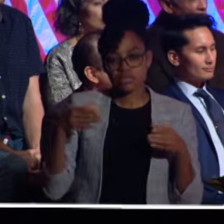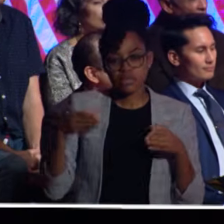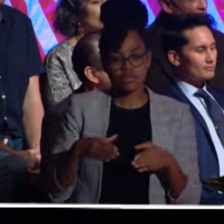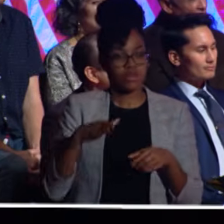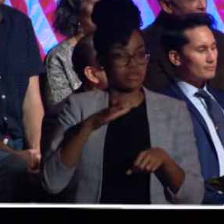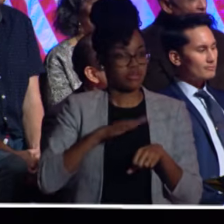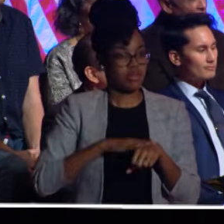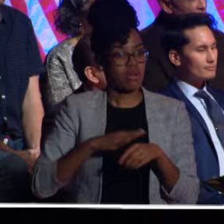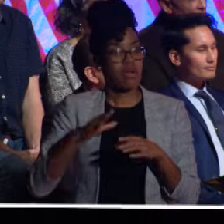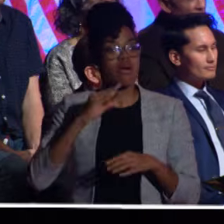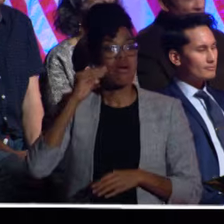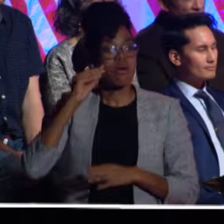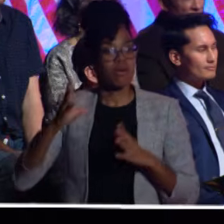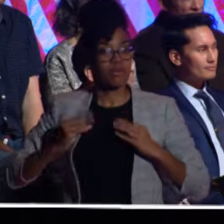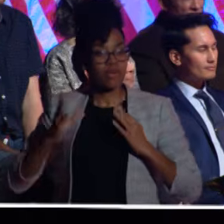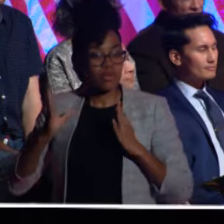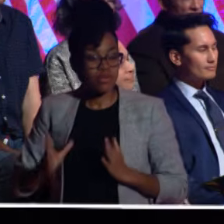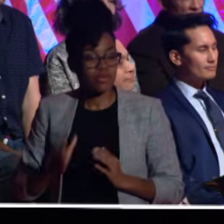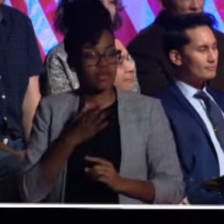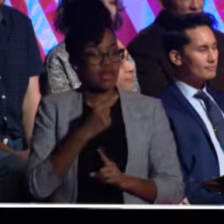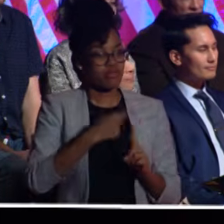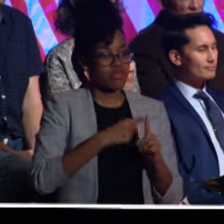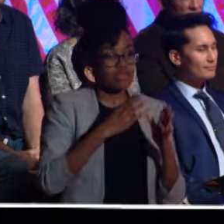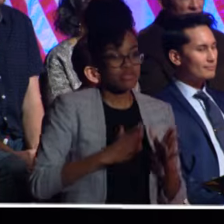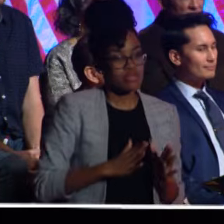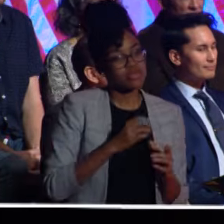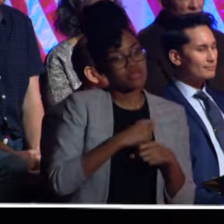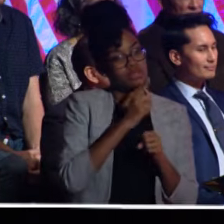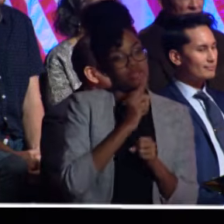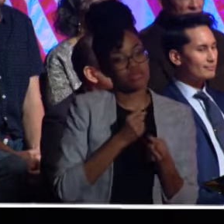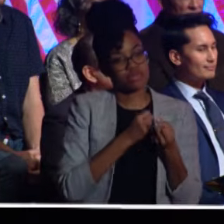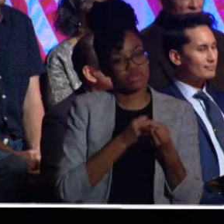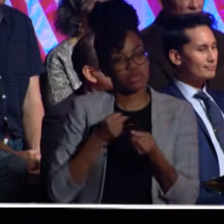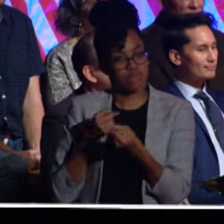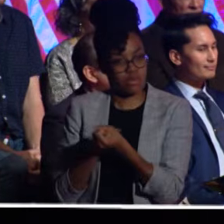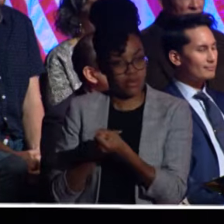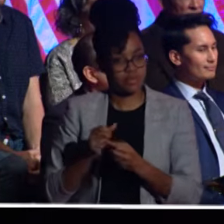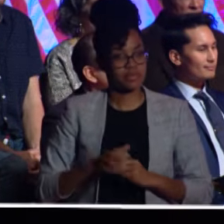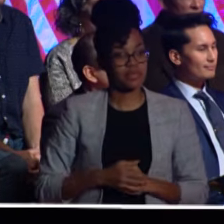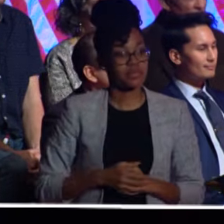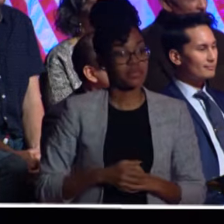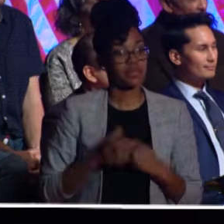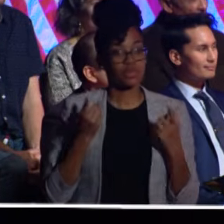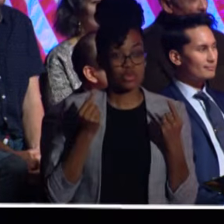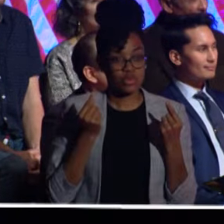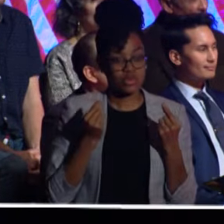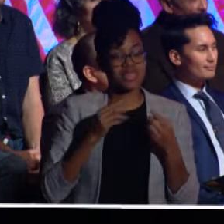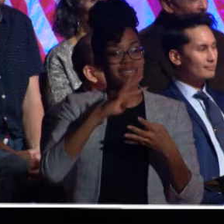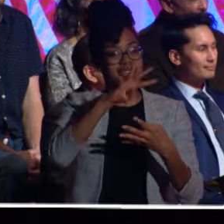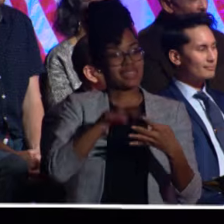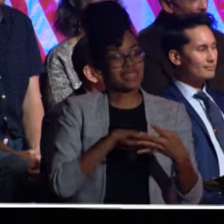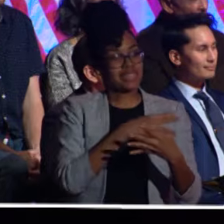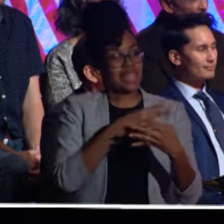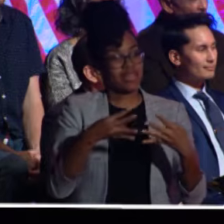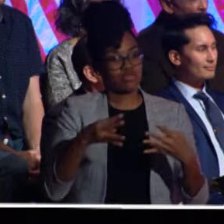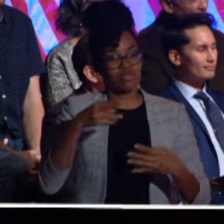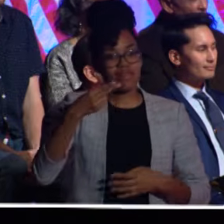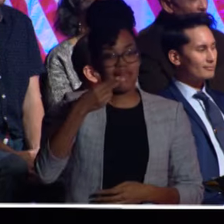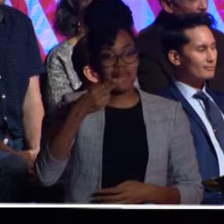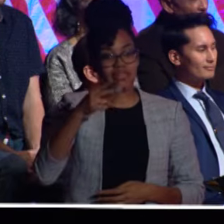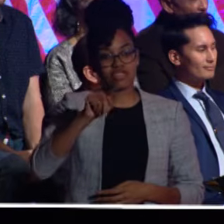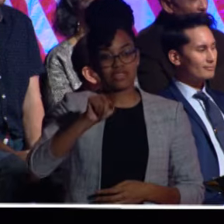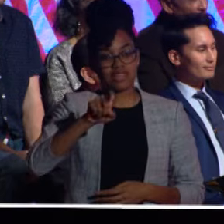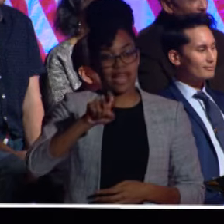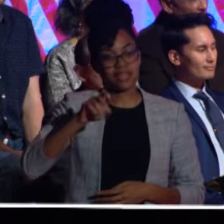alike. At the urging of Councilmember Evans, we're expanding the Schedule H tax credits to provide more relief